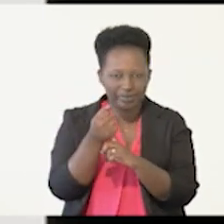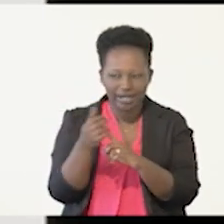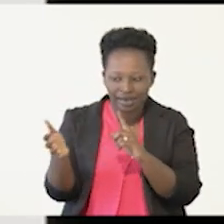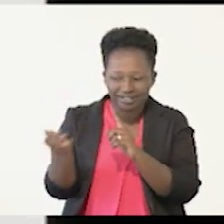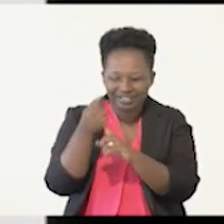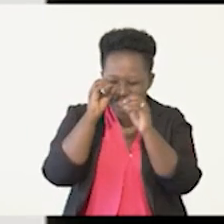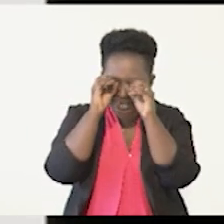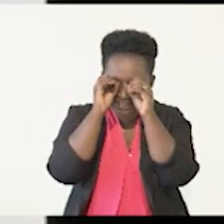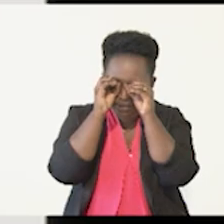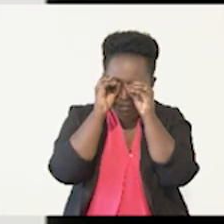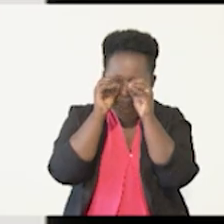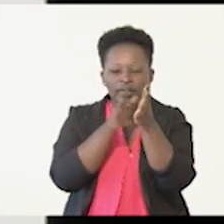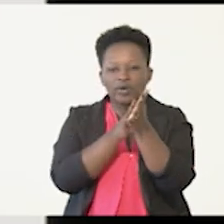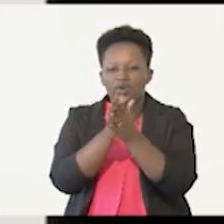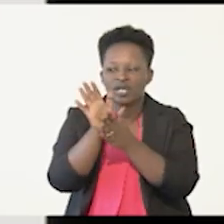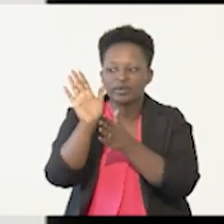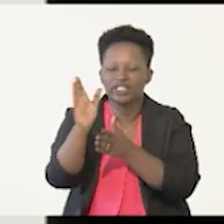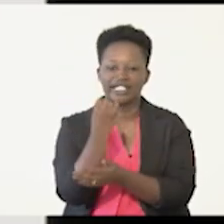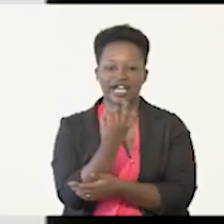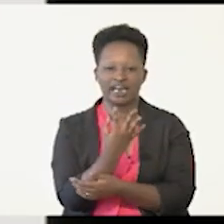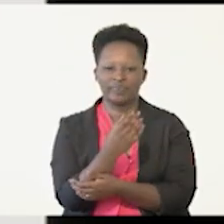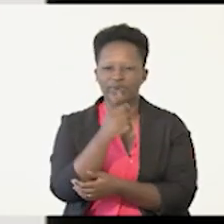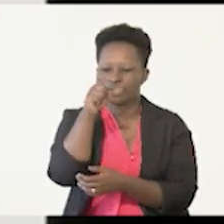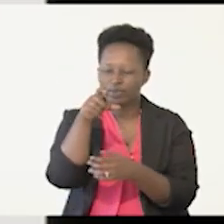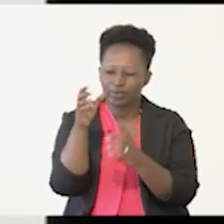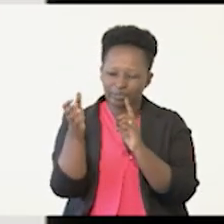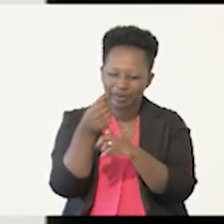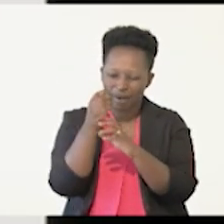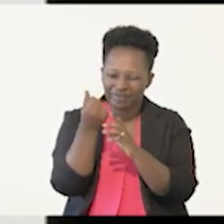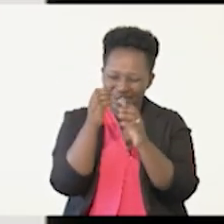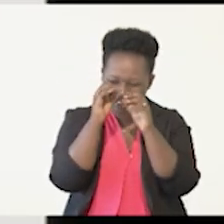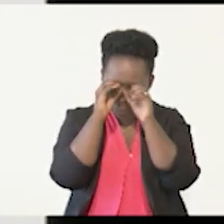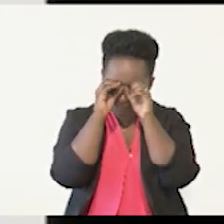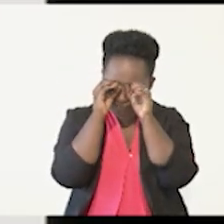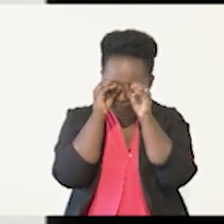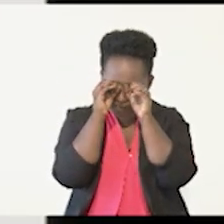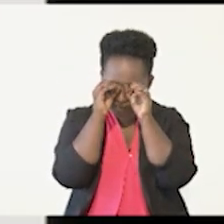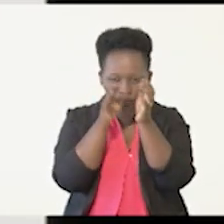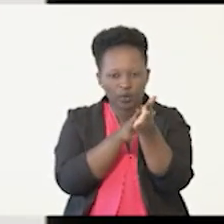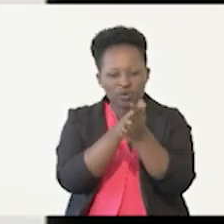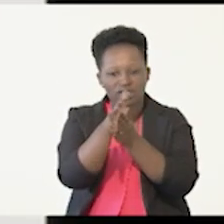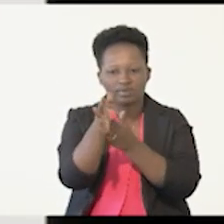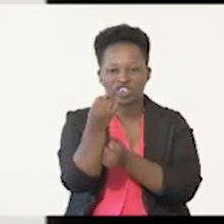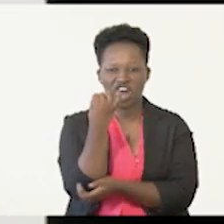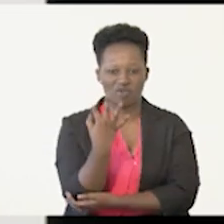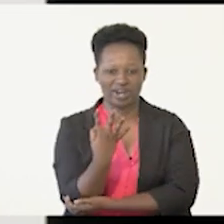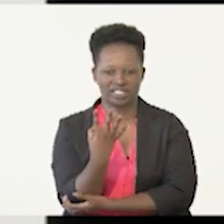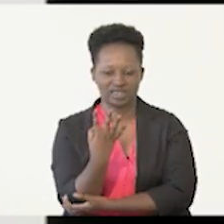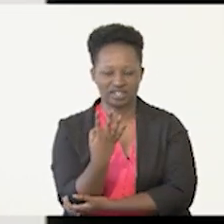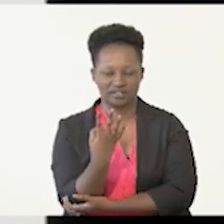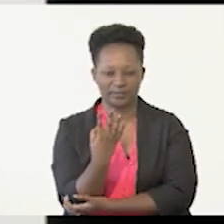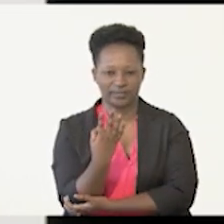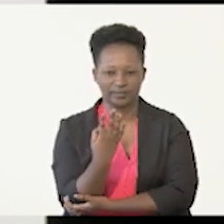what would be his consumption? Someone who does not earn anything, what would be his consumption? So with part C, if someone does not